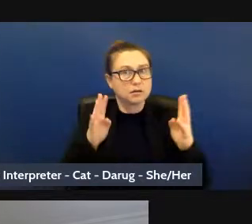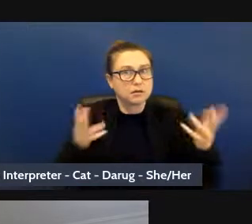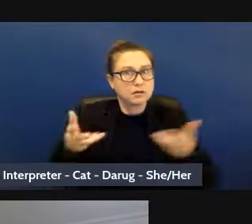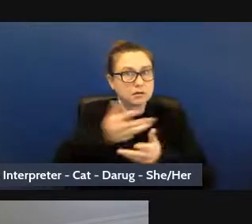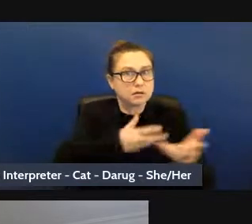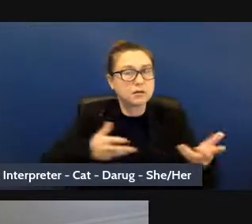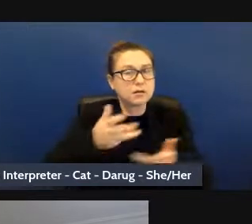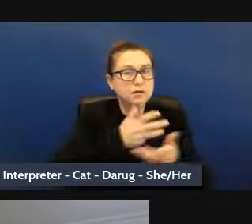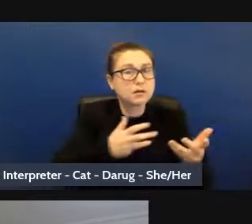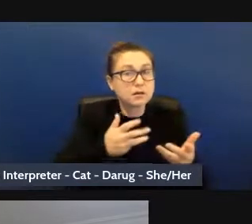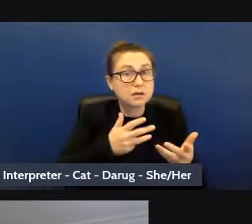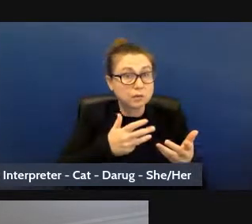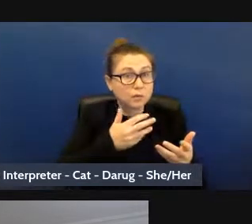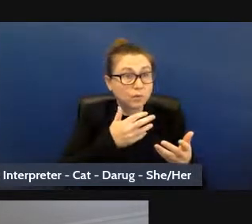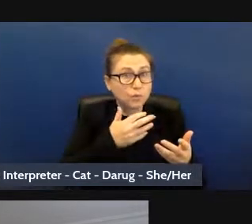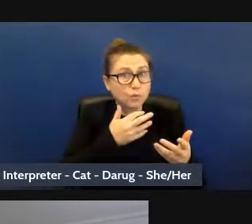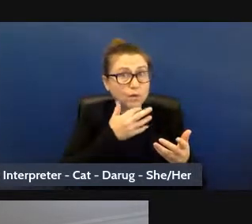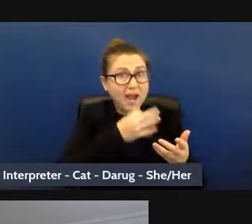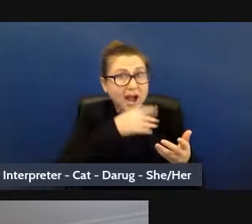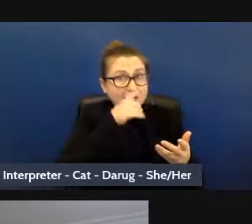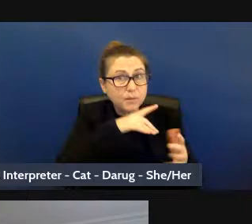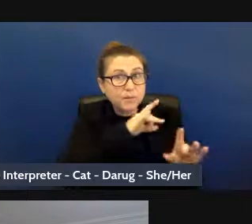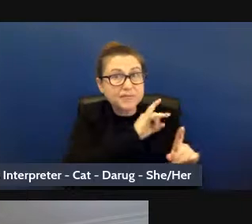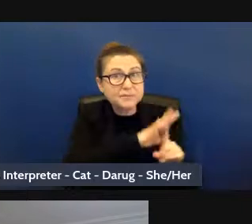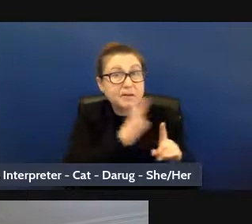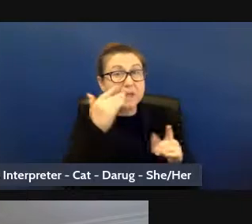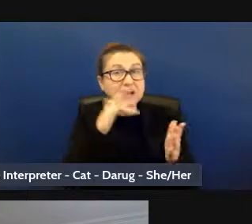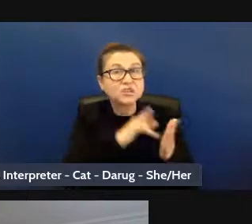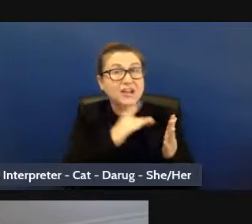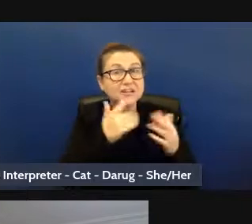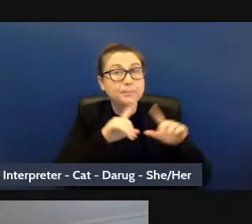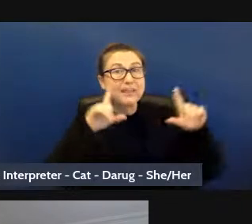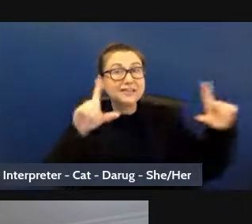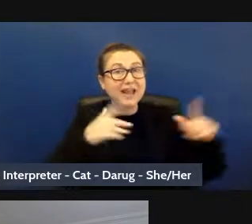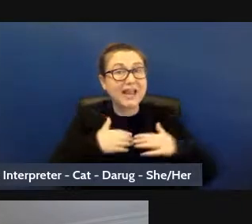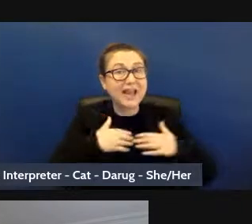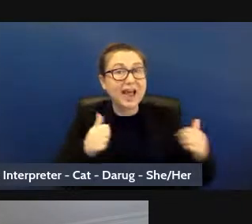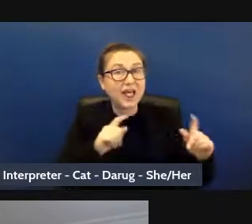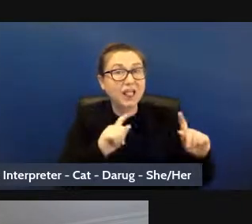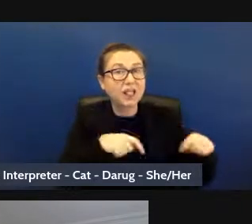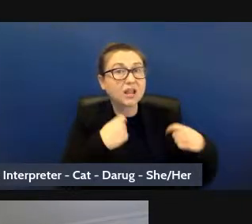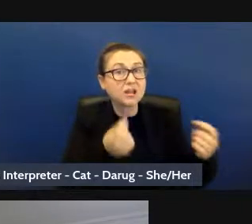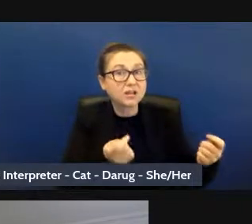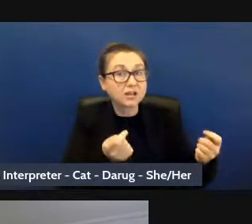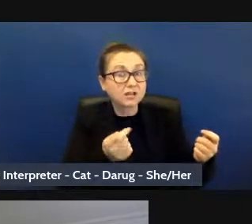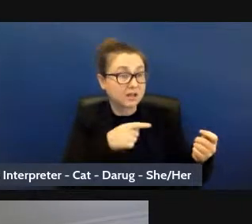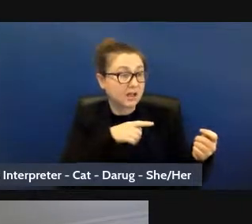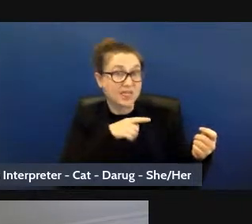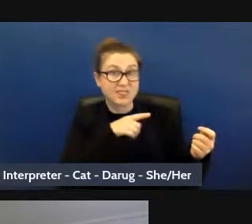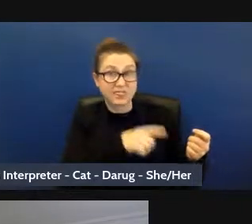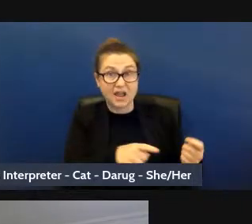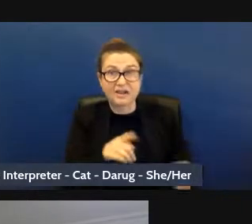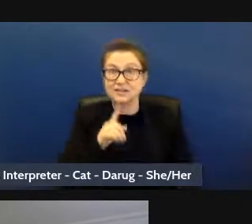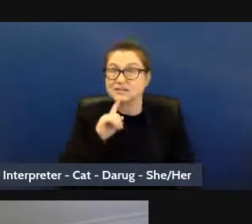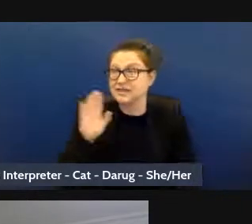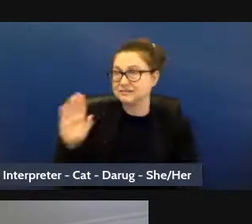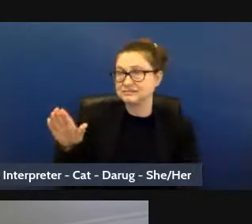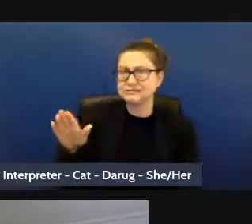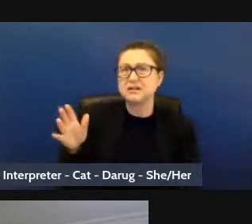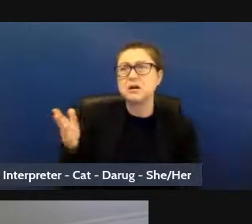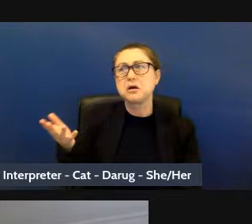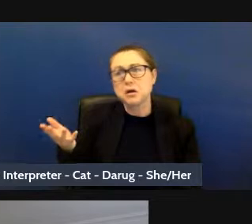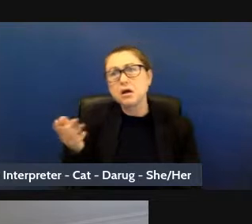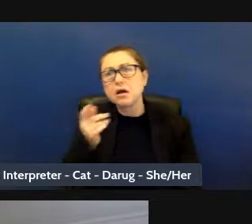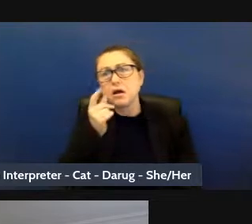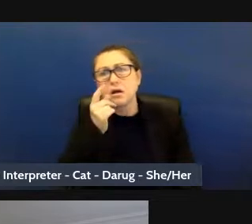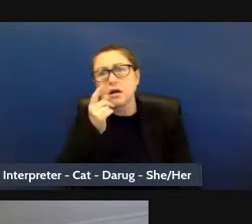spoke to people who had delivered other telehealth before, and they raised that it is possible